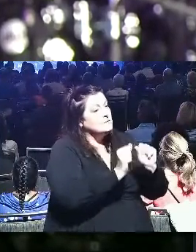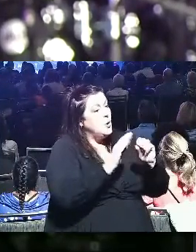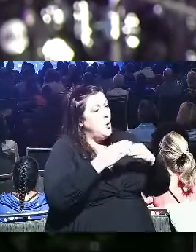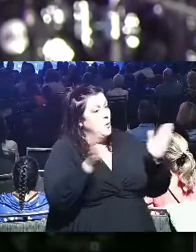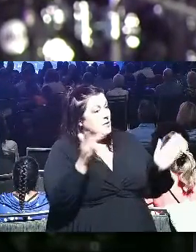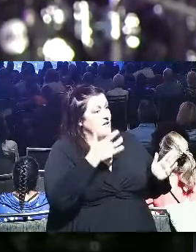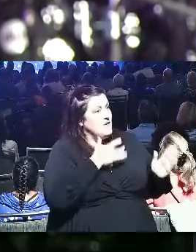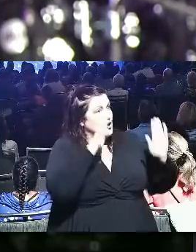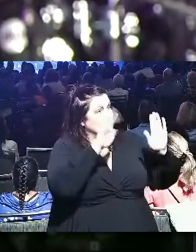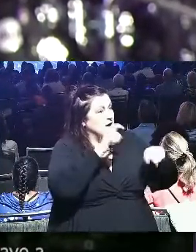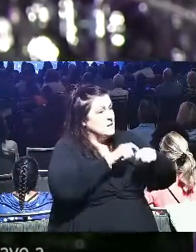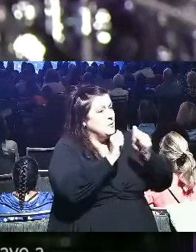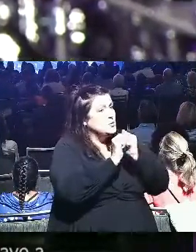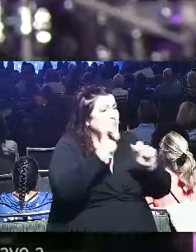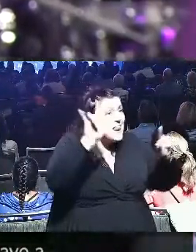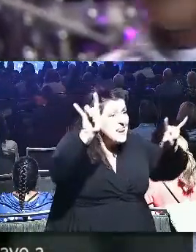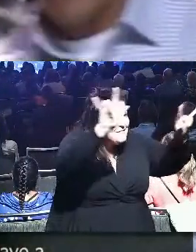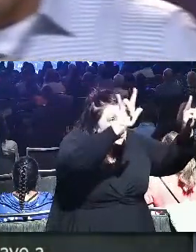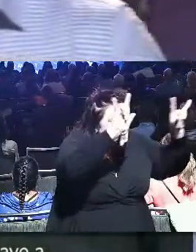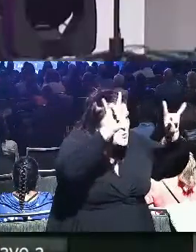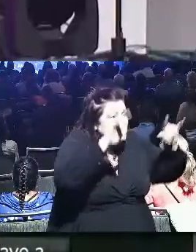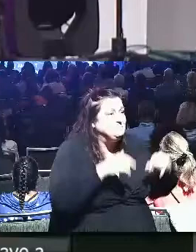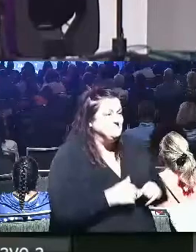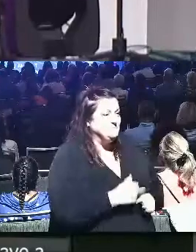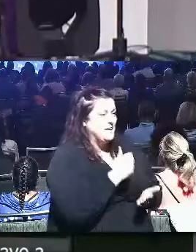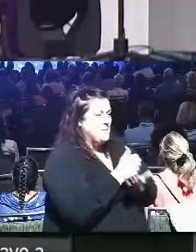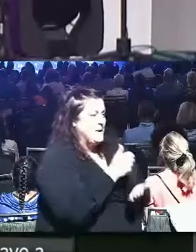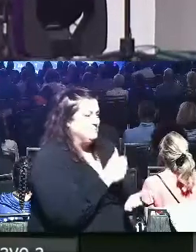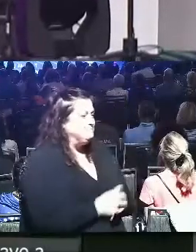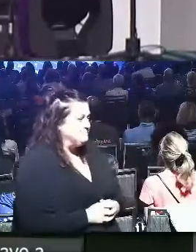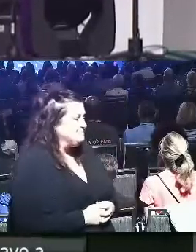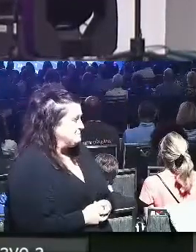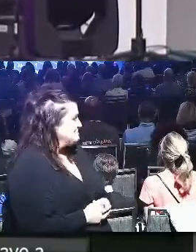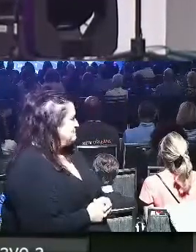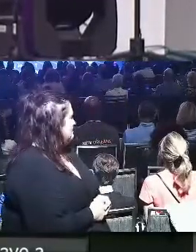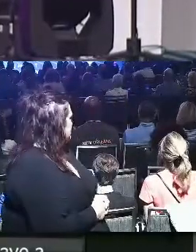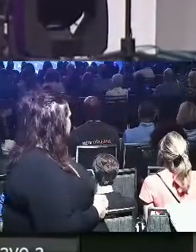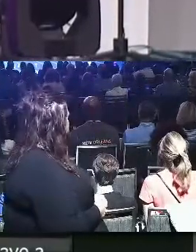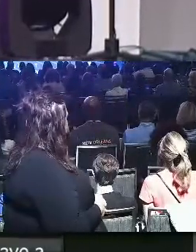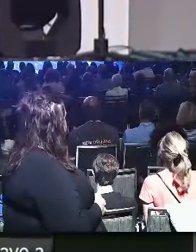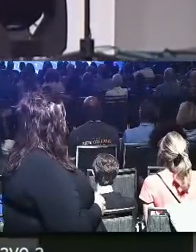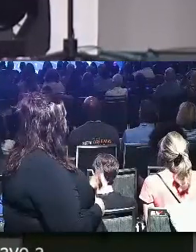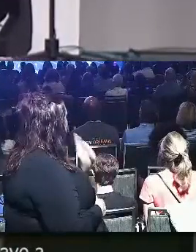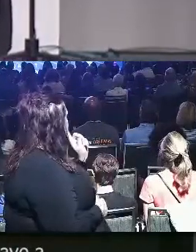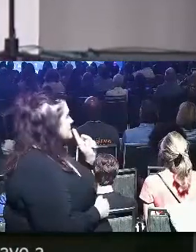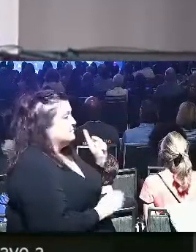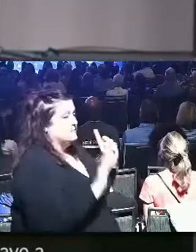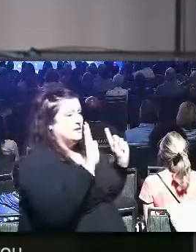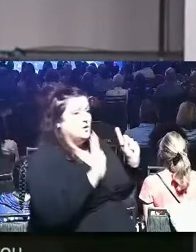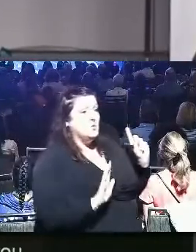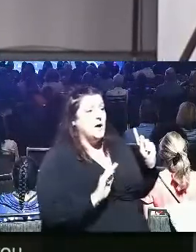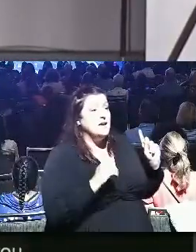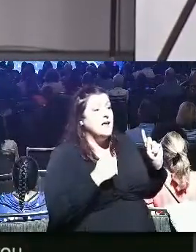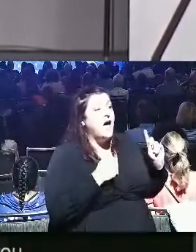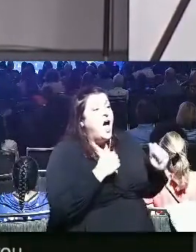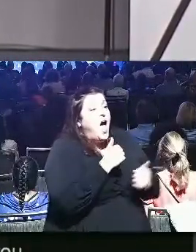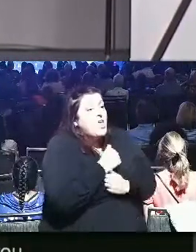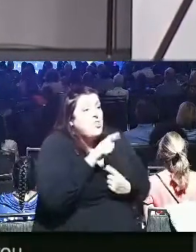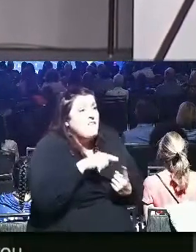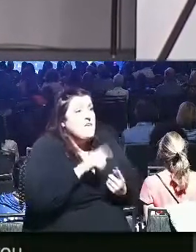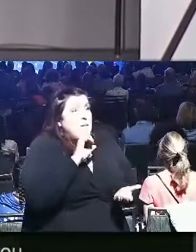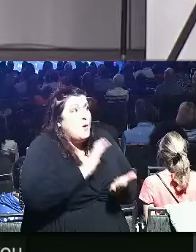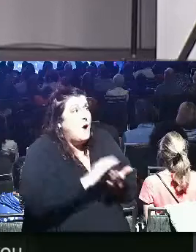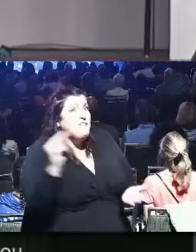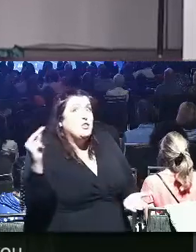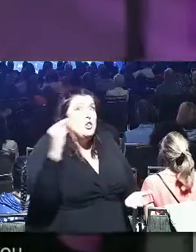time of worship. Love you. Amen. Isn't it great when she can look at me and cry for a good reason after 31